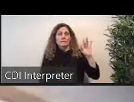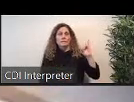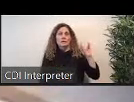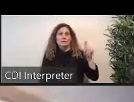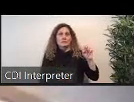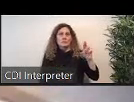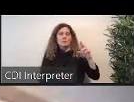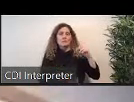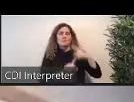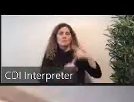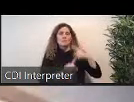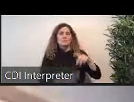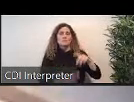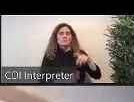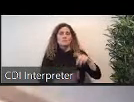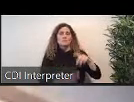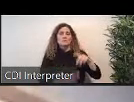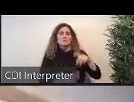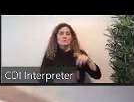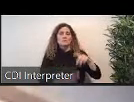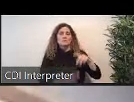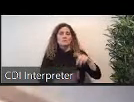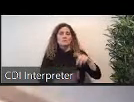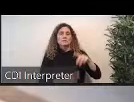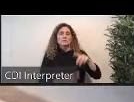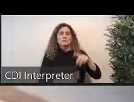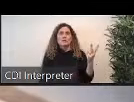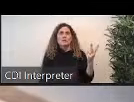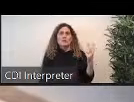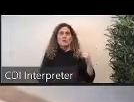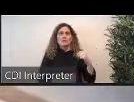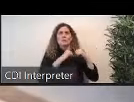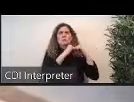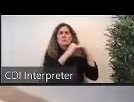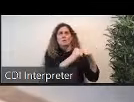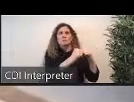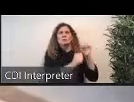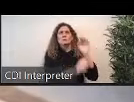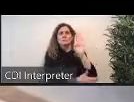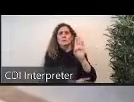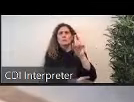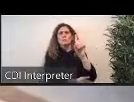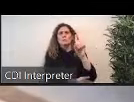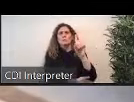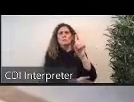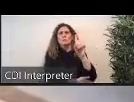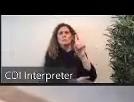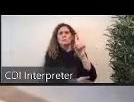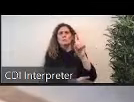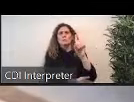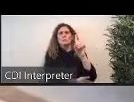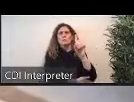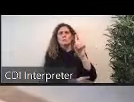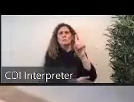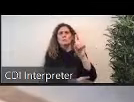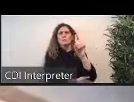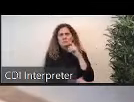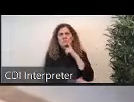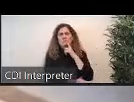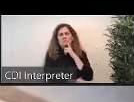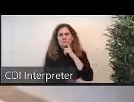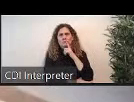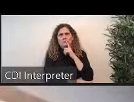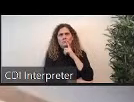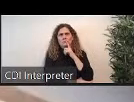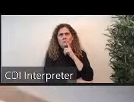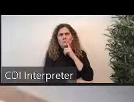to against the B117. So knowing and understanding that our goal again around making sure that our